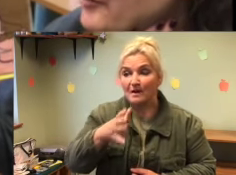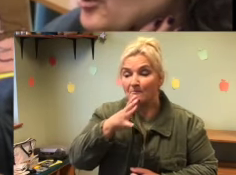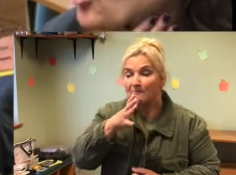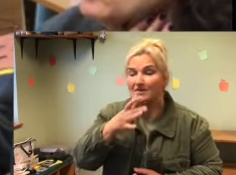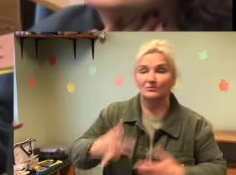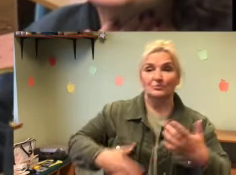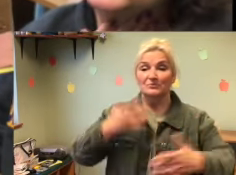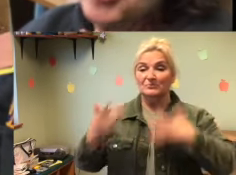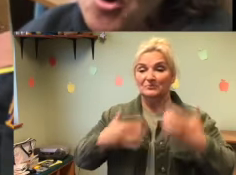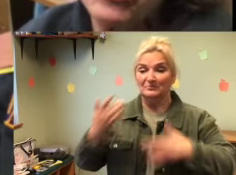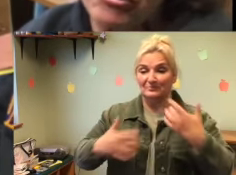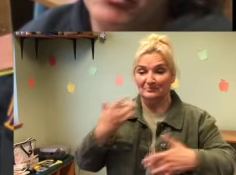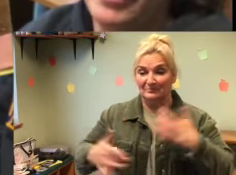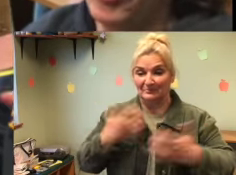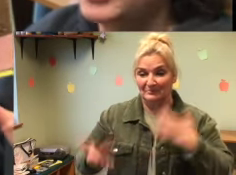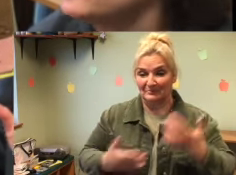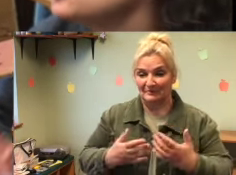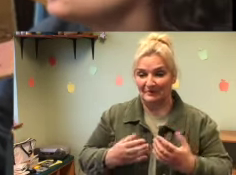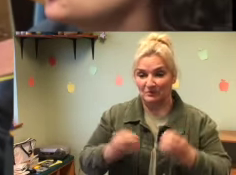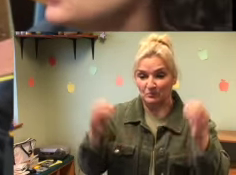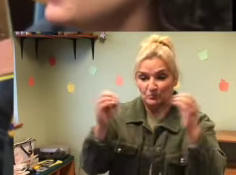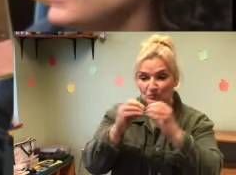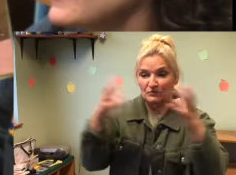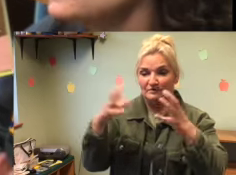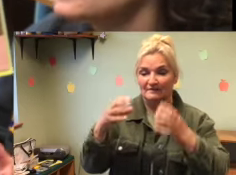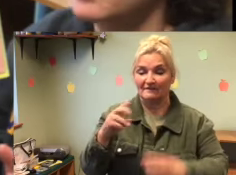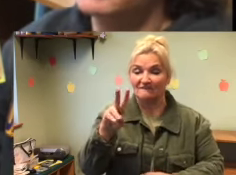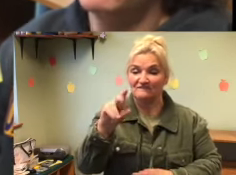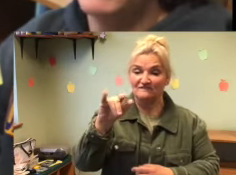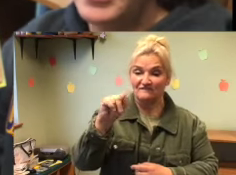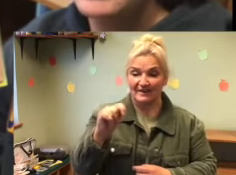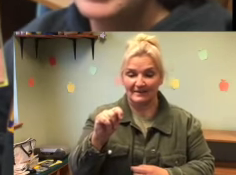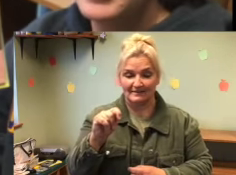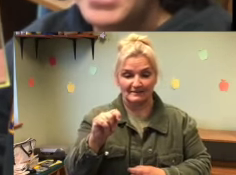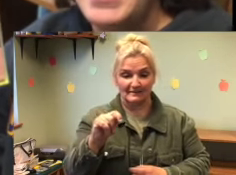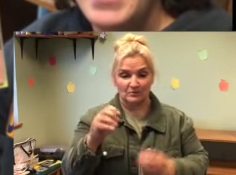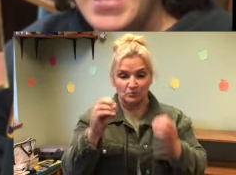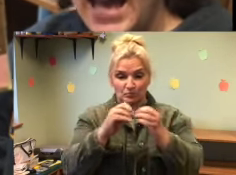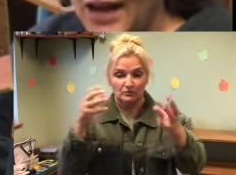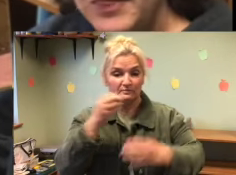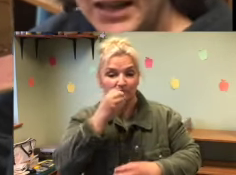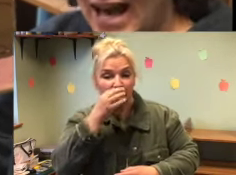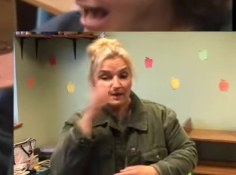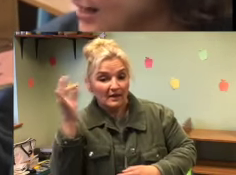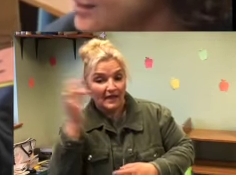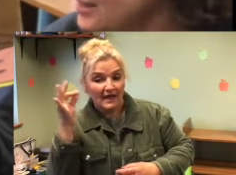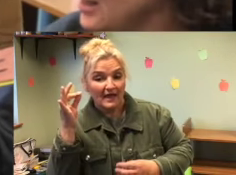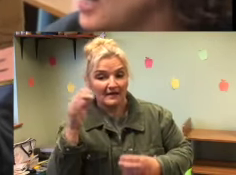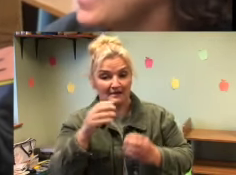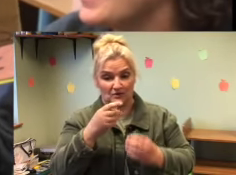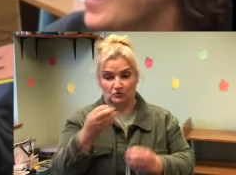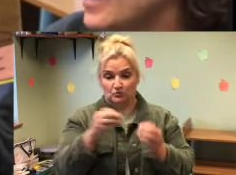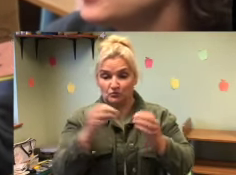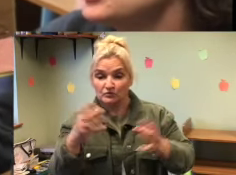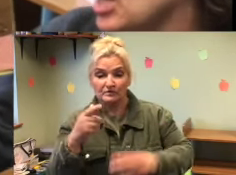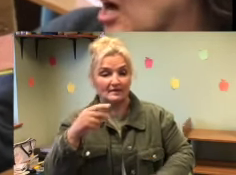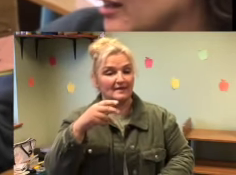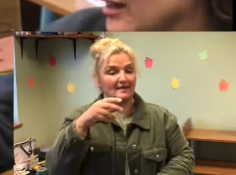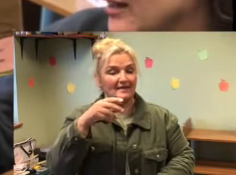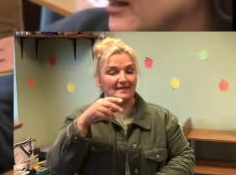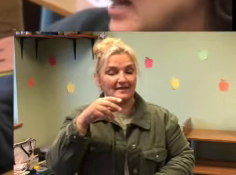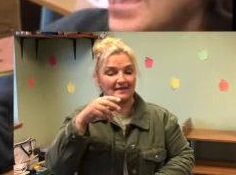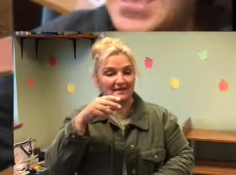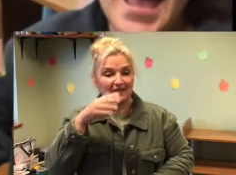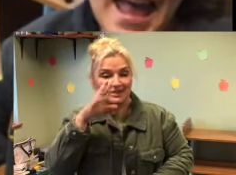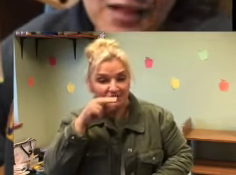George's mother was so thrilled that she kissed the vet and the cat and the